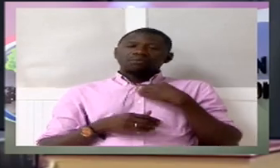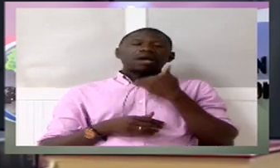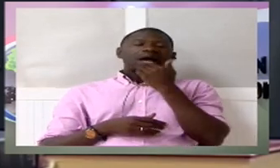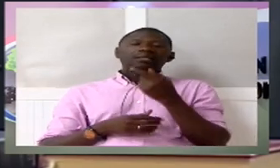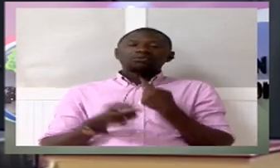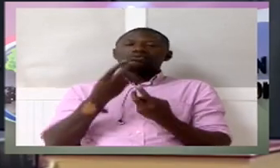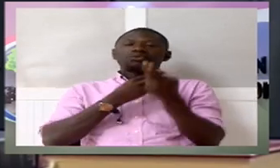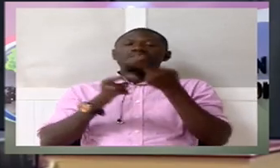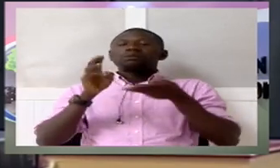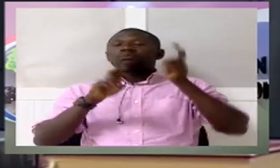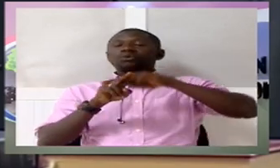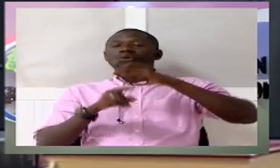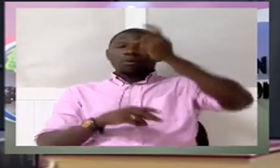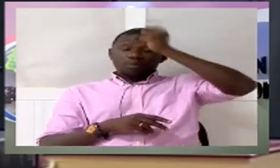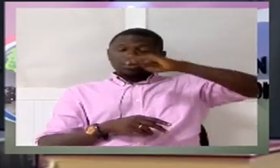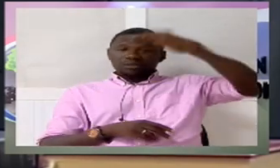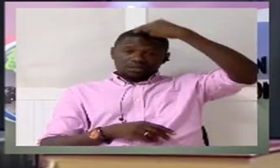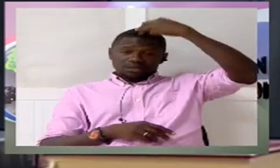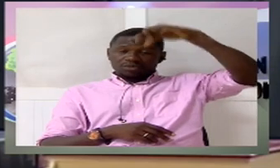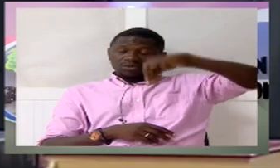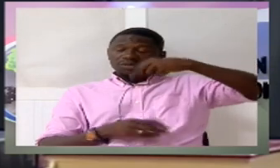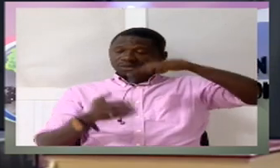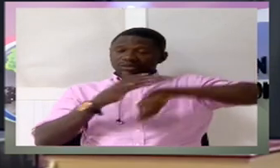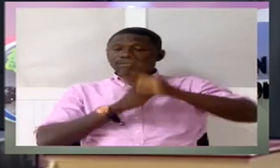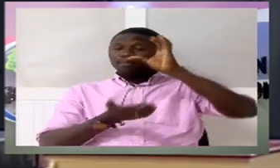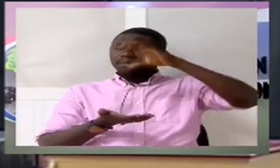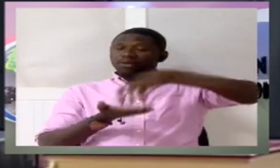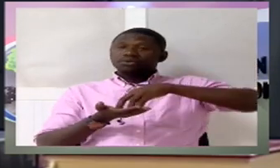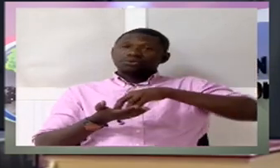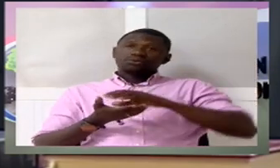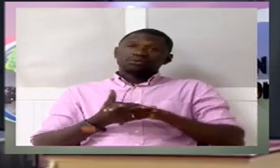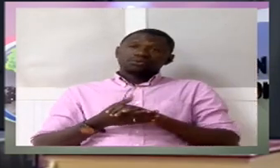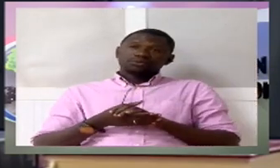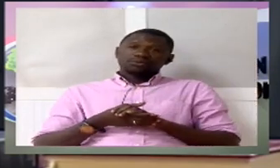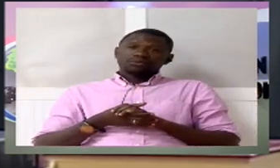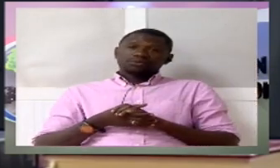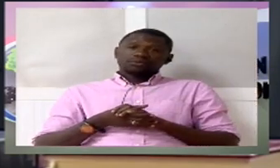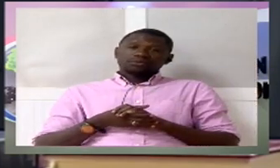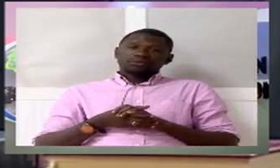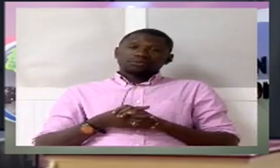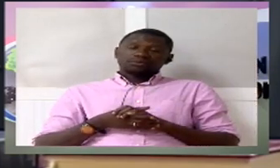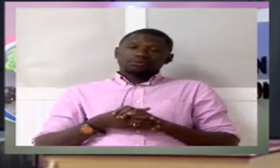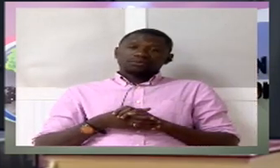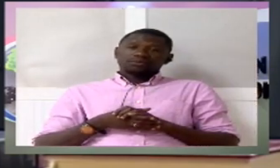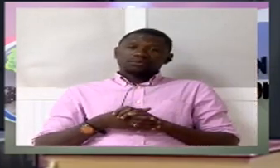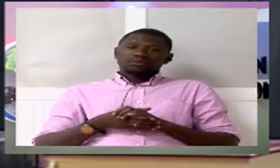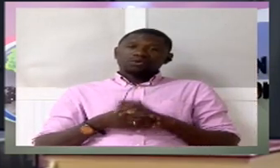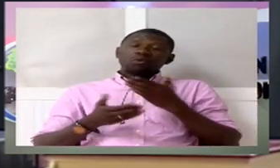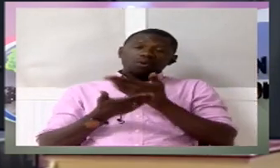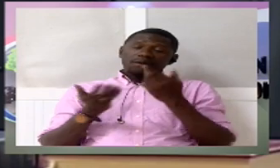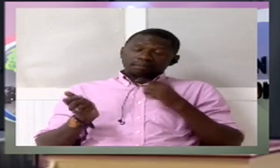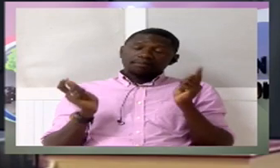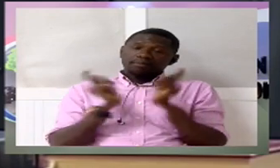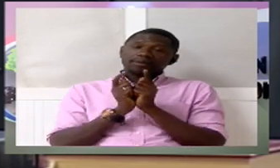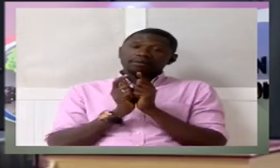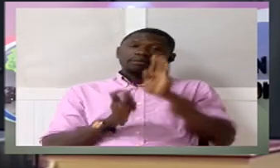to report to the police headquarters in Banjul. Kangona tana dinna no purunga ngata ngam fayi tandi police headquarters Banjul. Where I met Baba